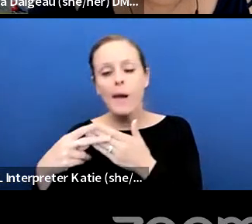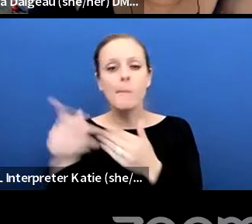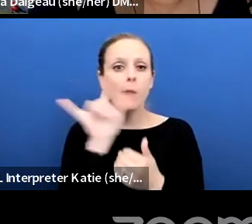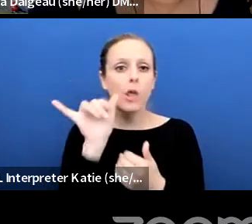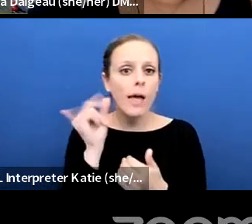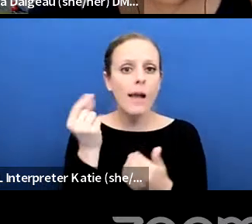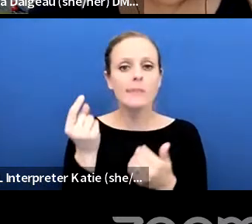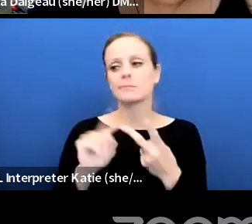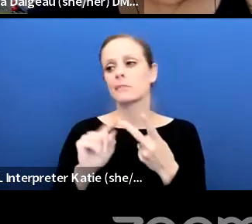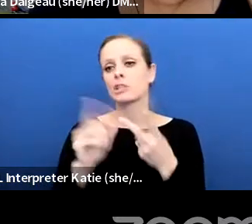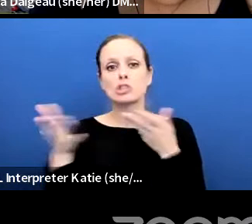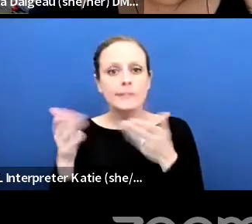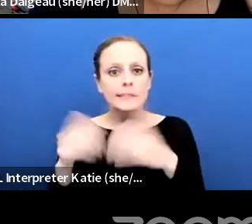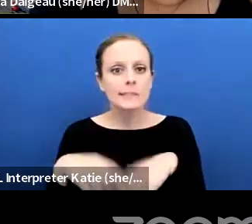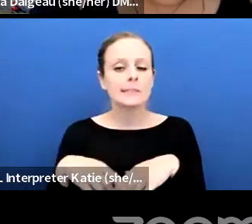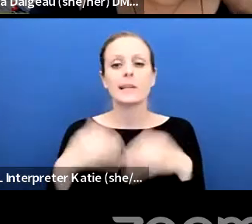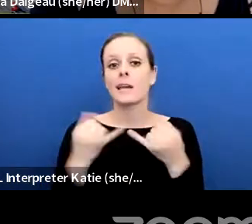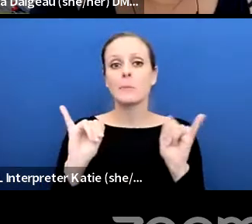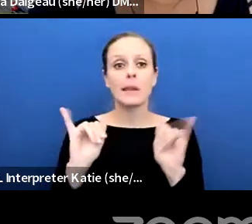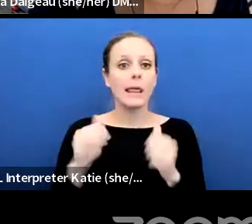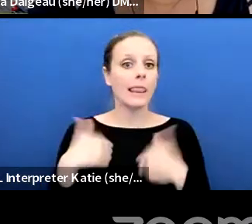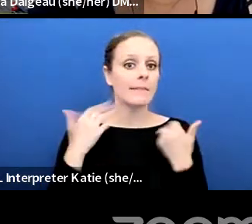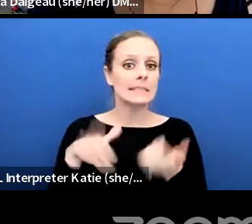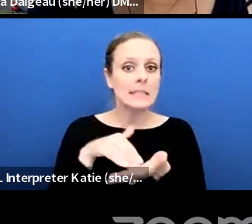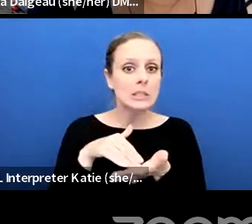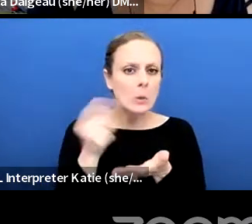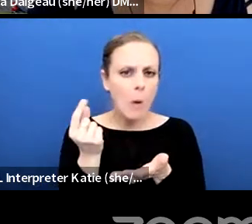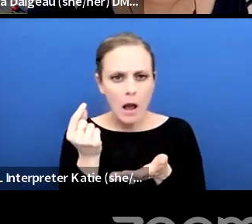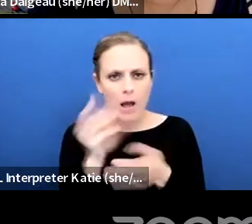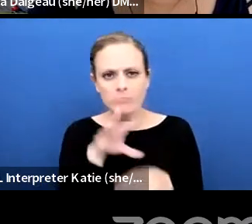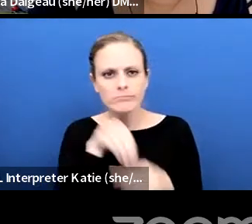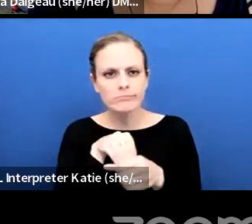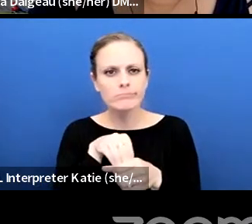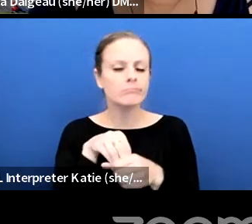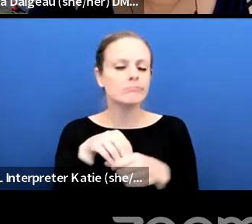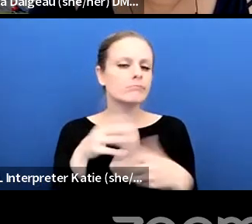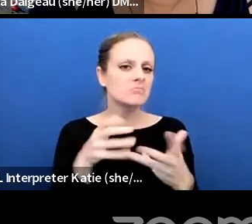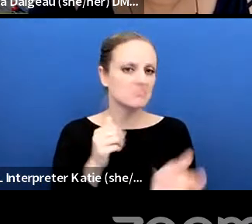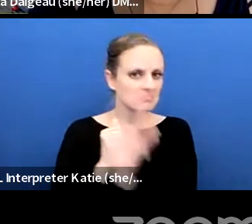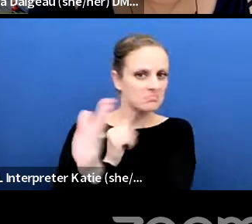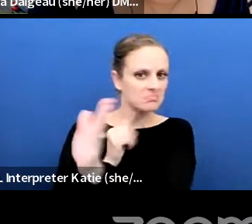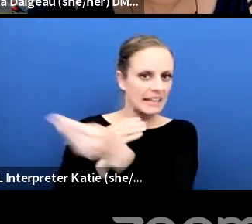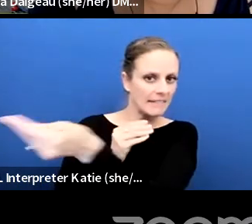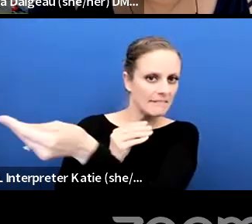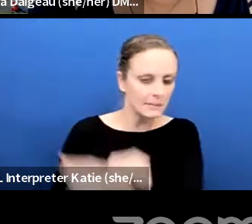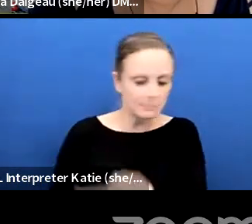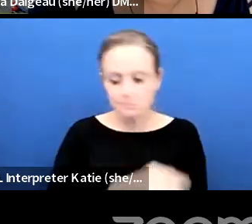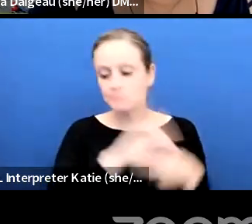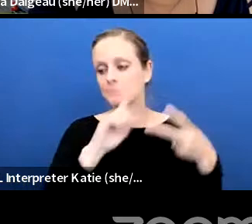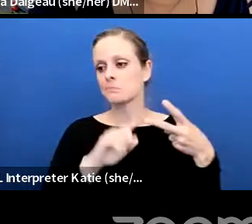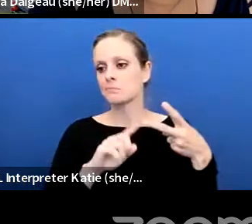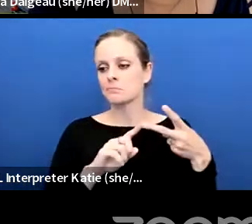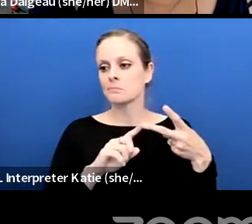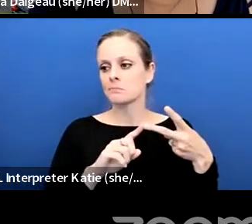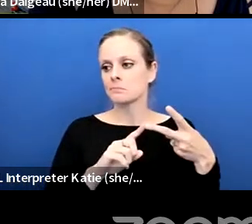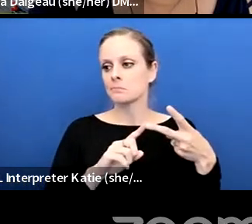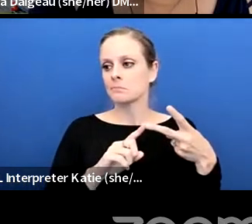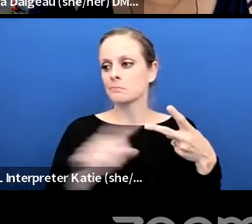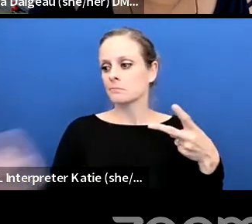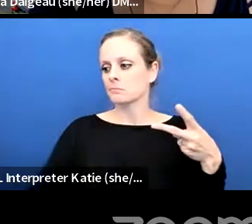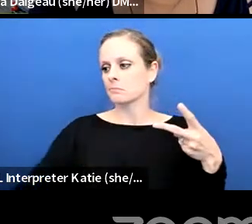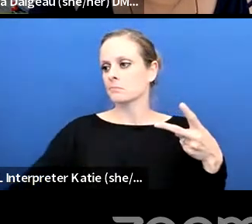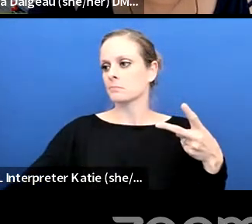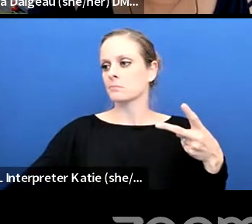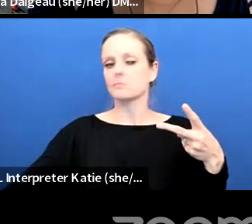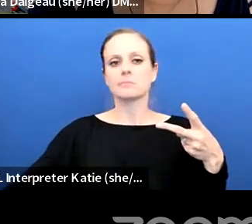independent living center is all about as well. I also, again, research